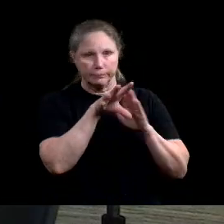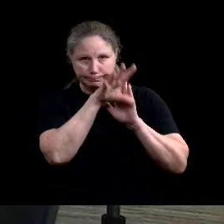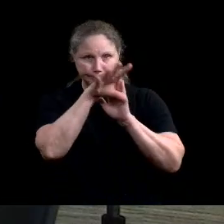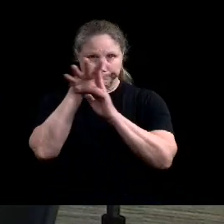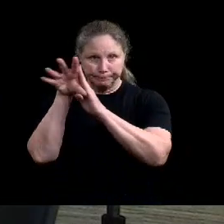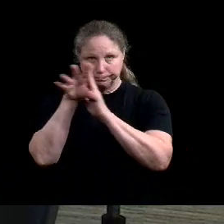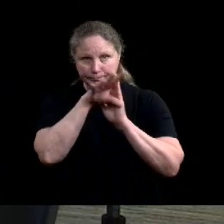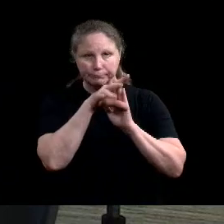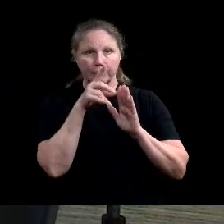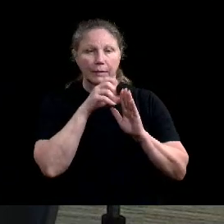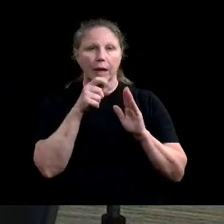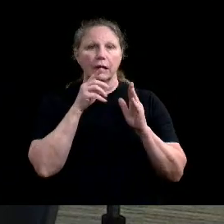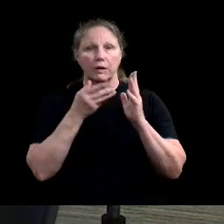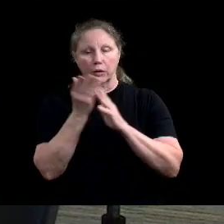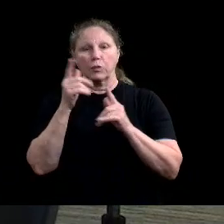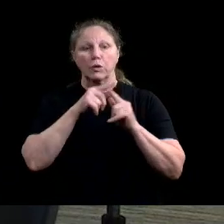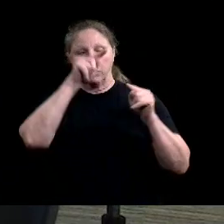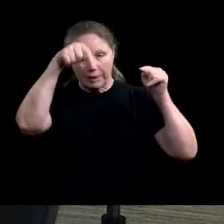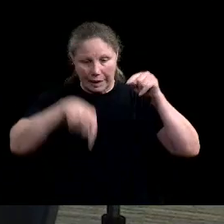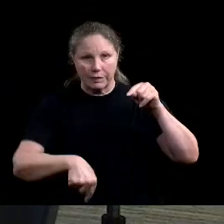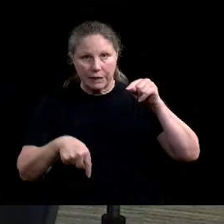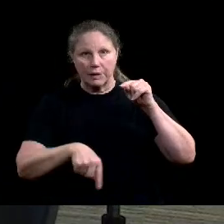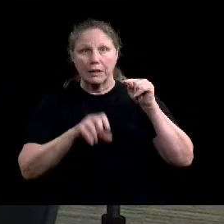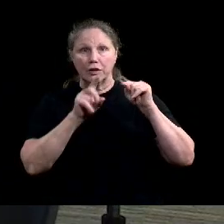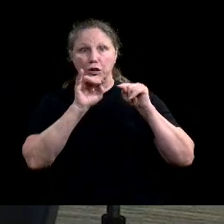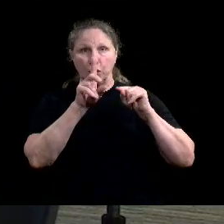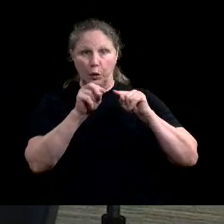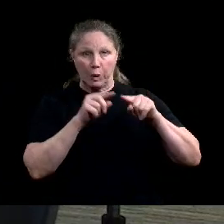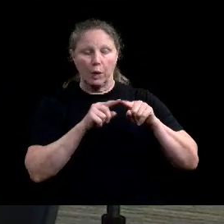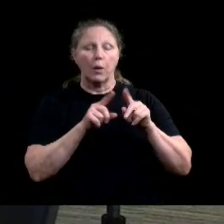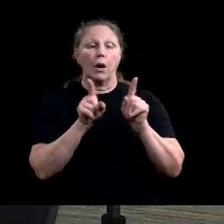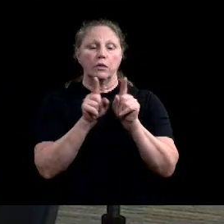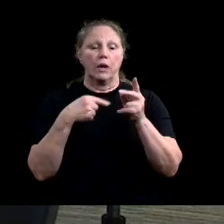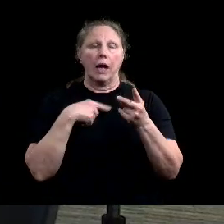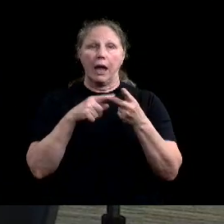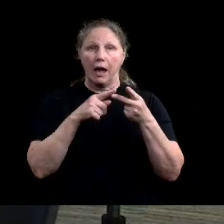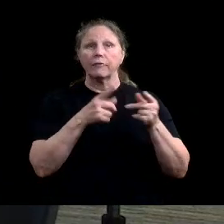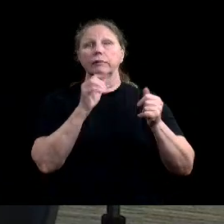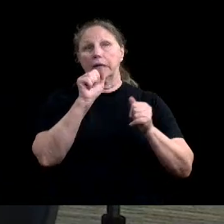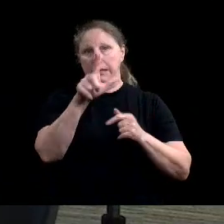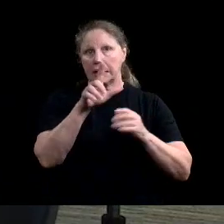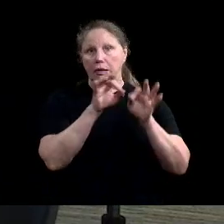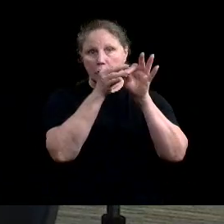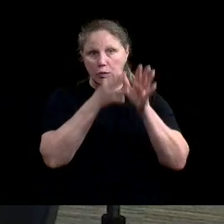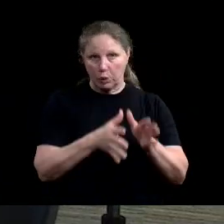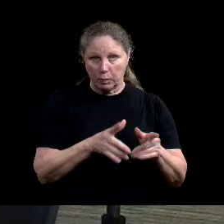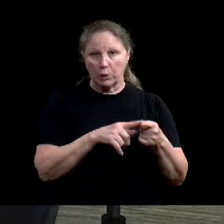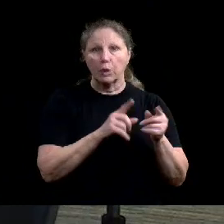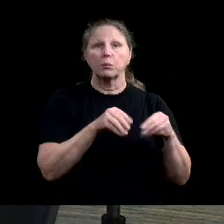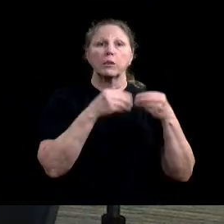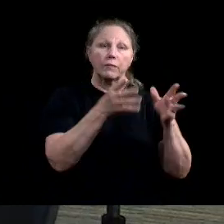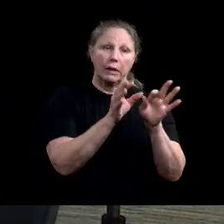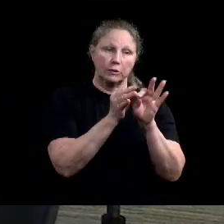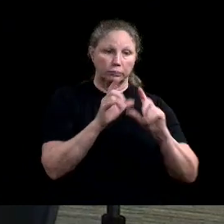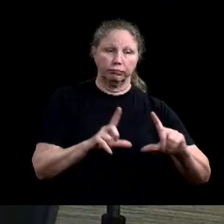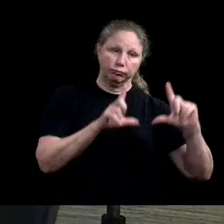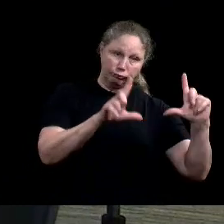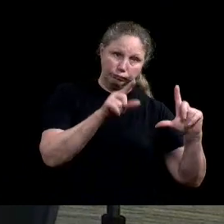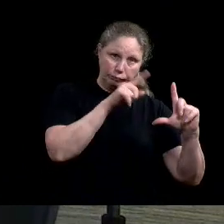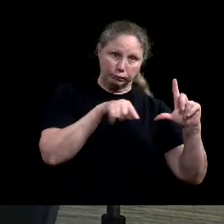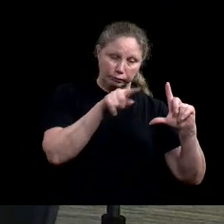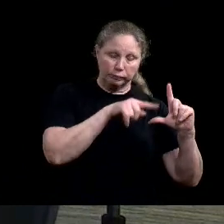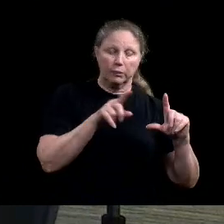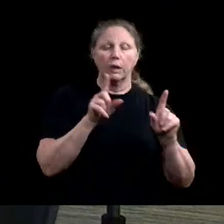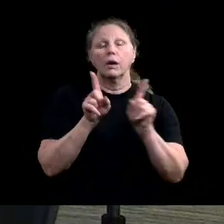studio. We have American Sign Language interpreter who's providing the inserted image. And also in our studio is a Spanish language interpreter who's